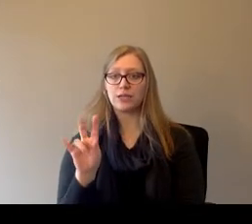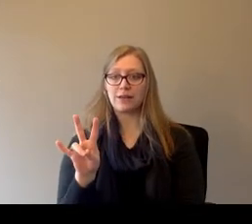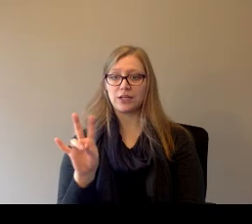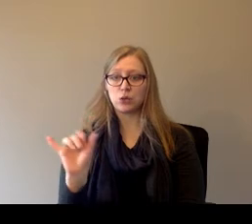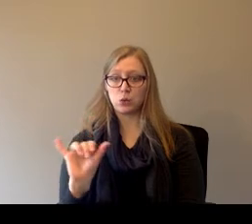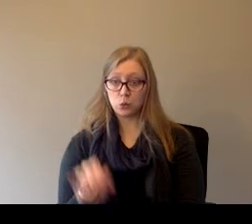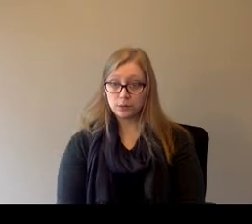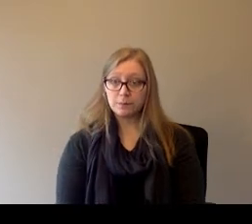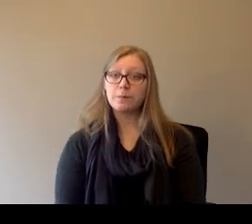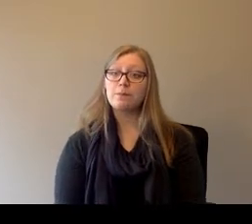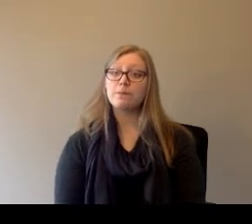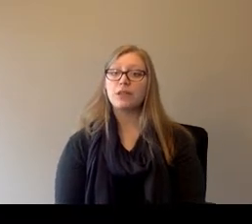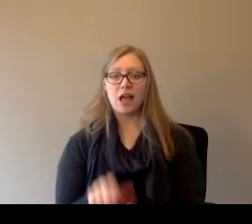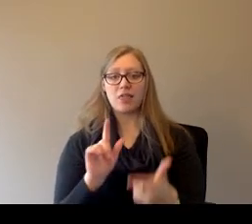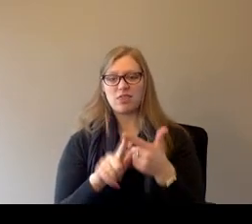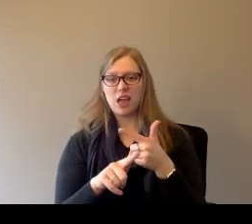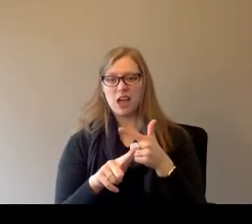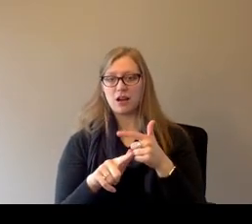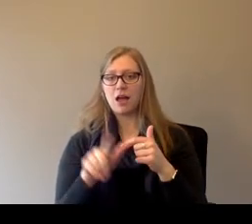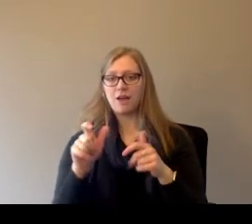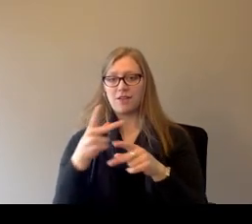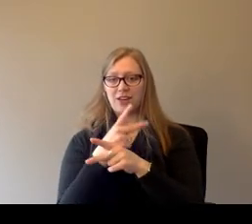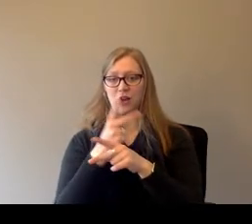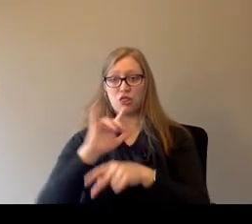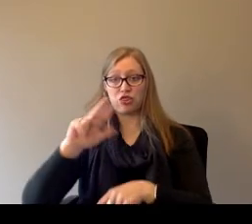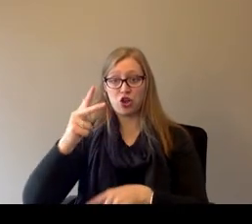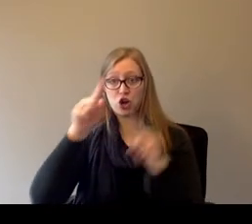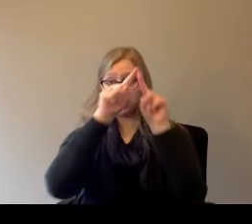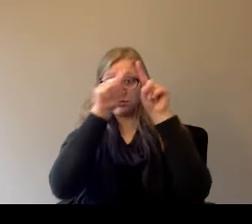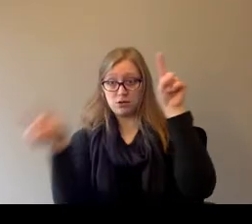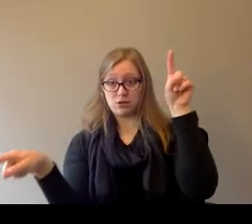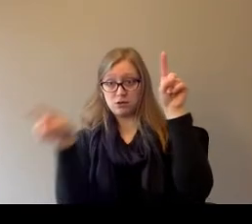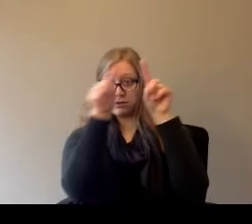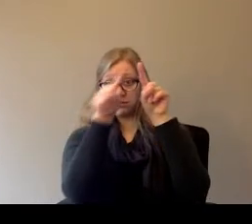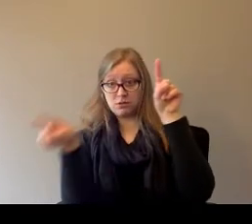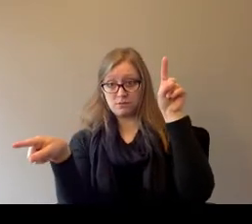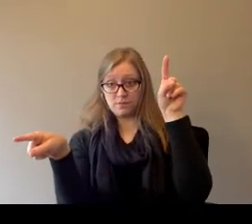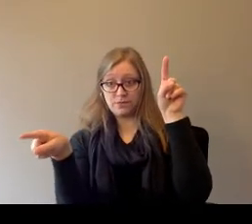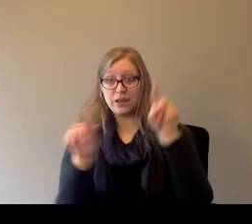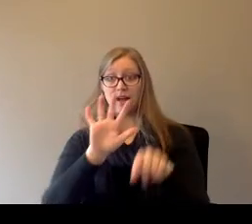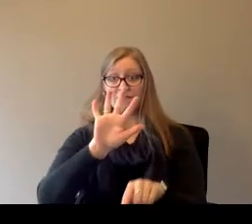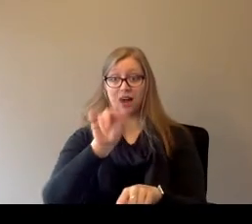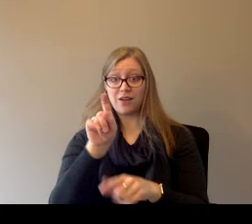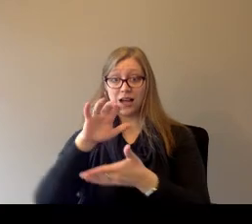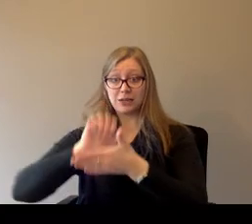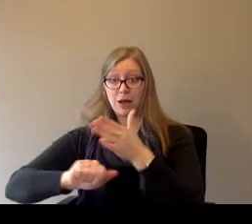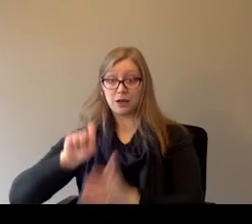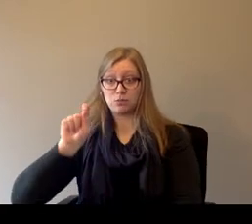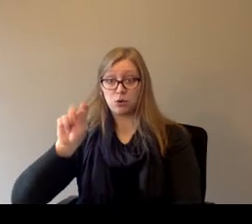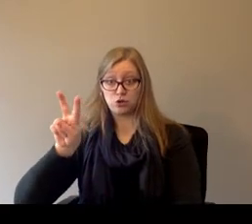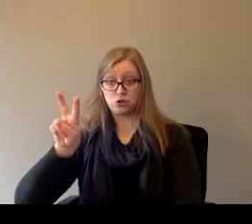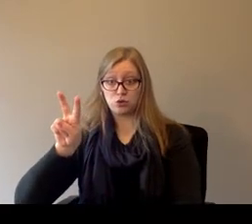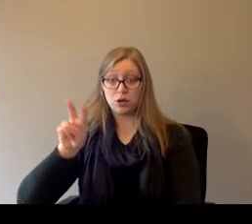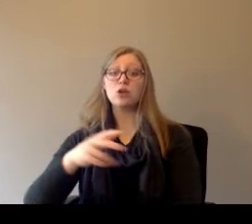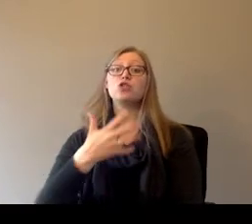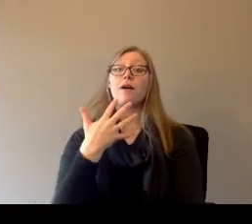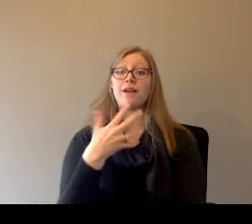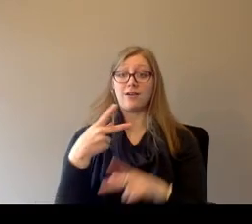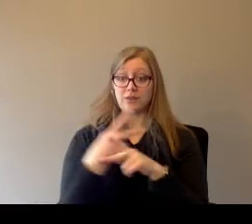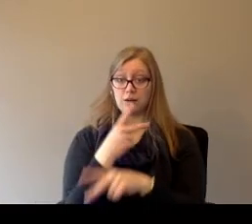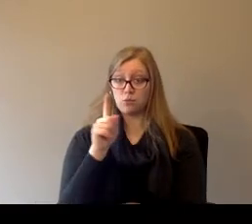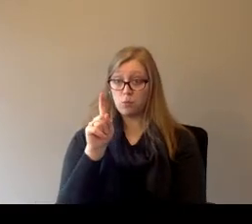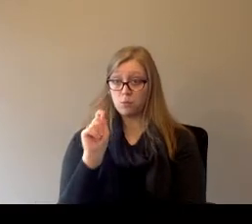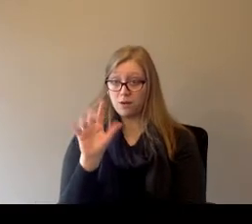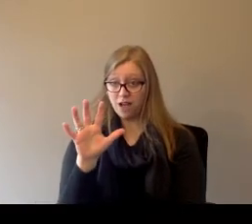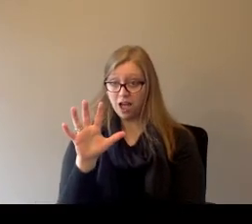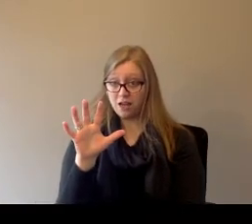the third side, which is the 5x minus 2. So if I take 5 times 1.5 and then I subtract